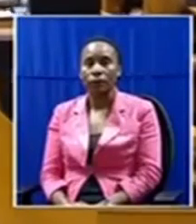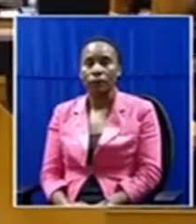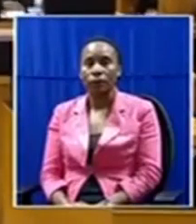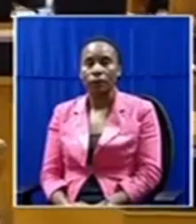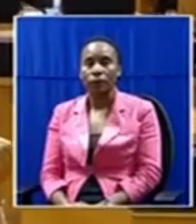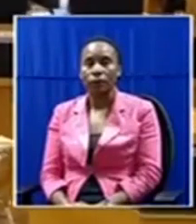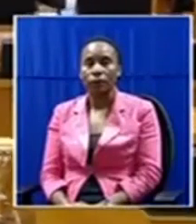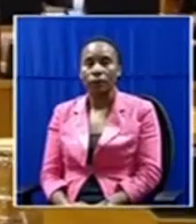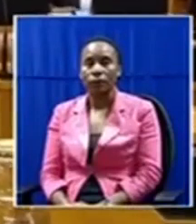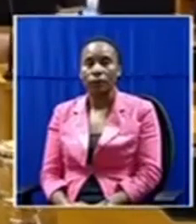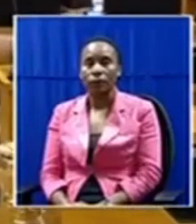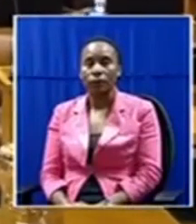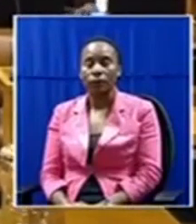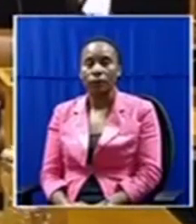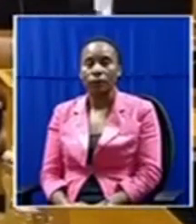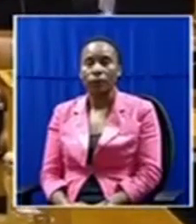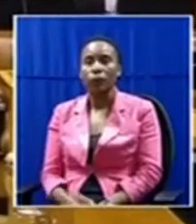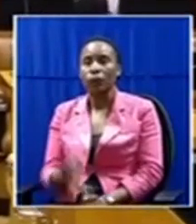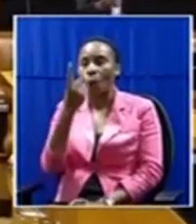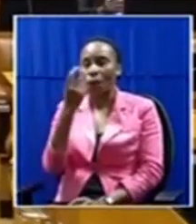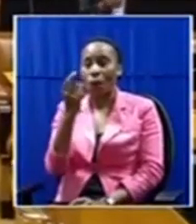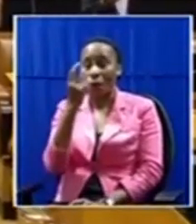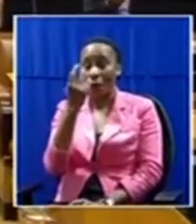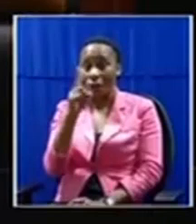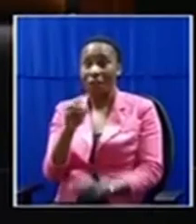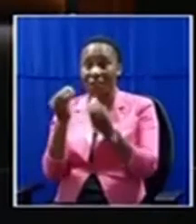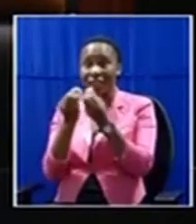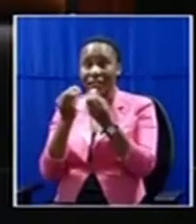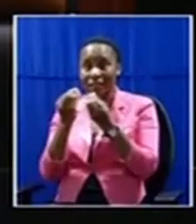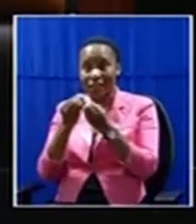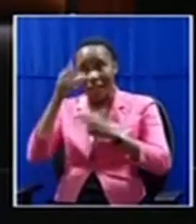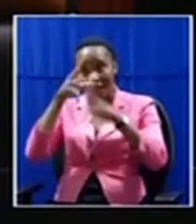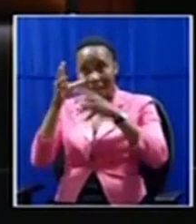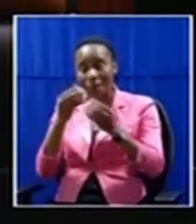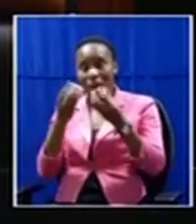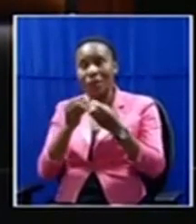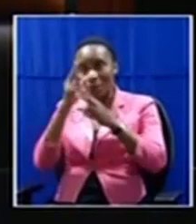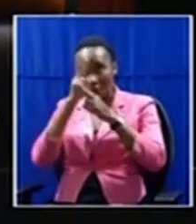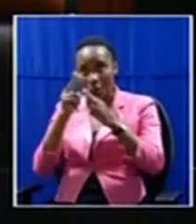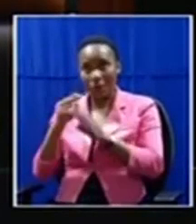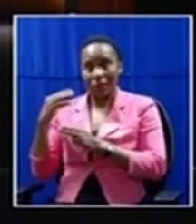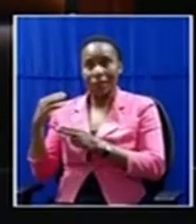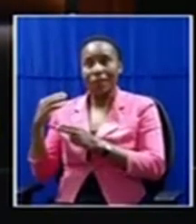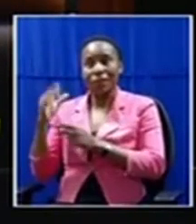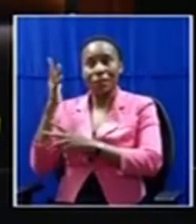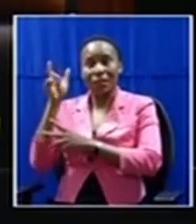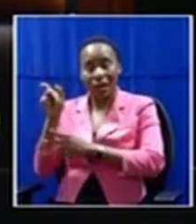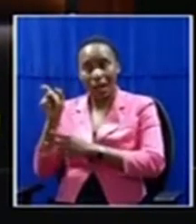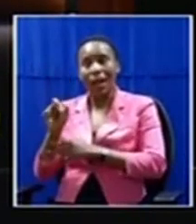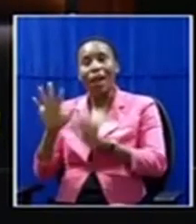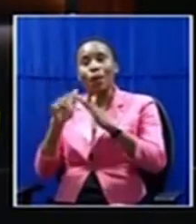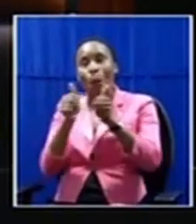One of those things that you led with, Honorable Speaker, with your colleagues in the Speakers Forum